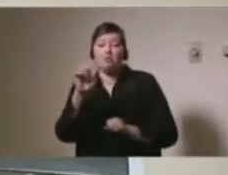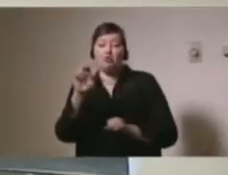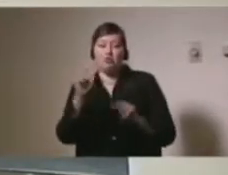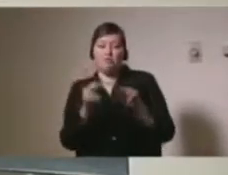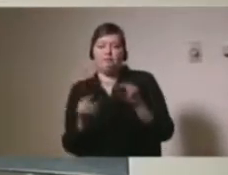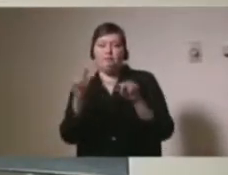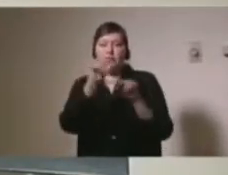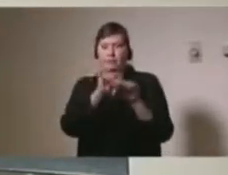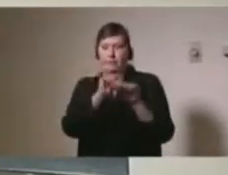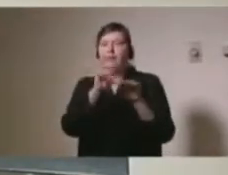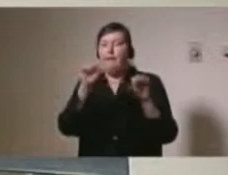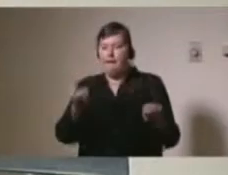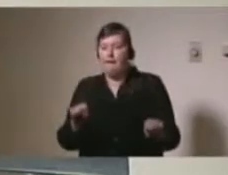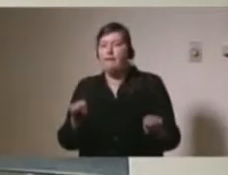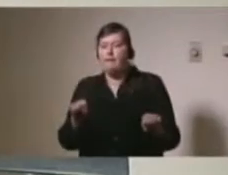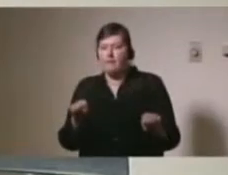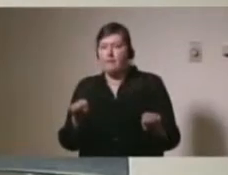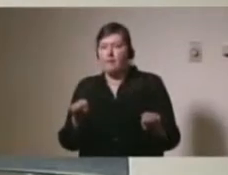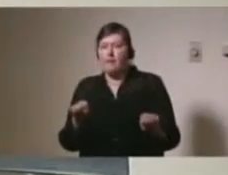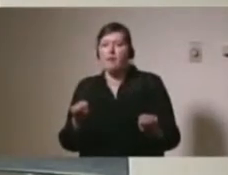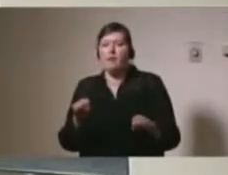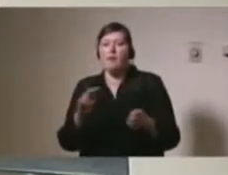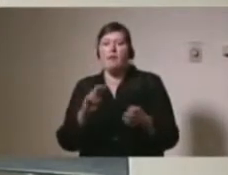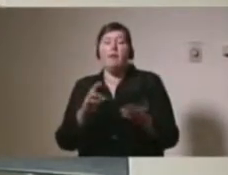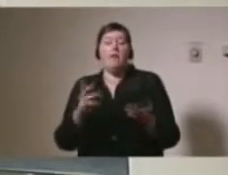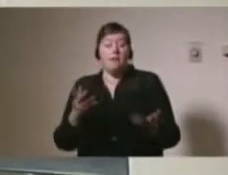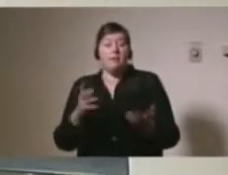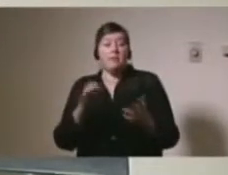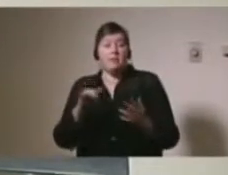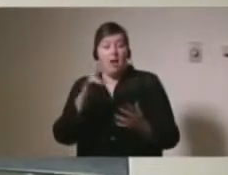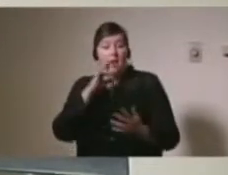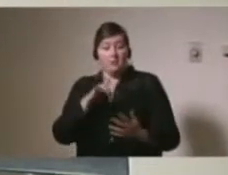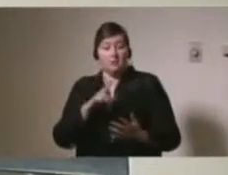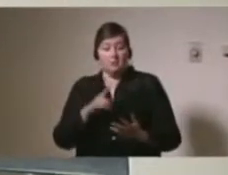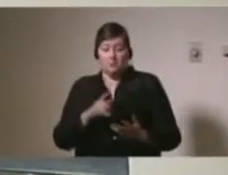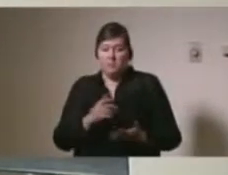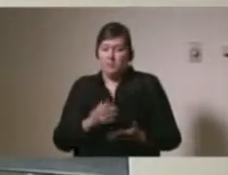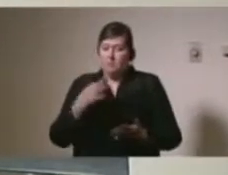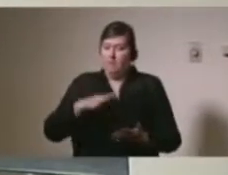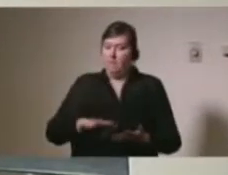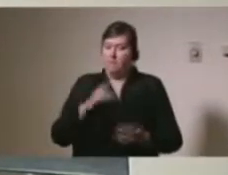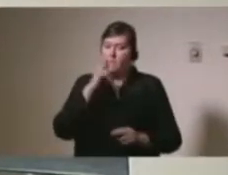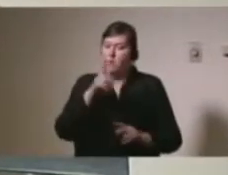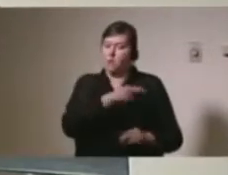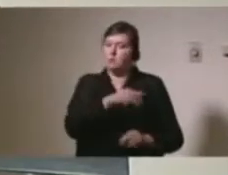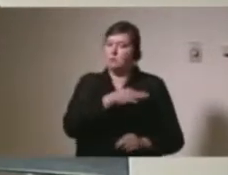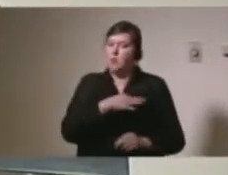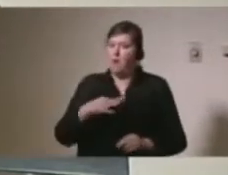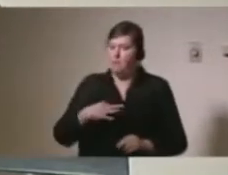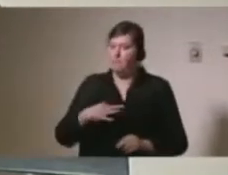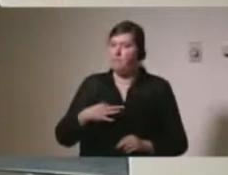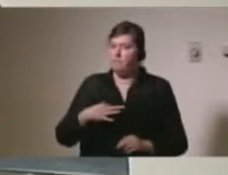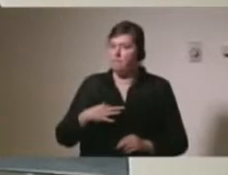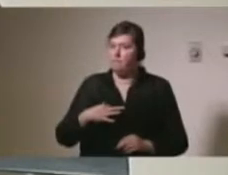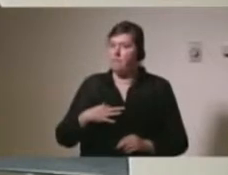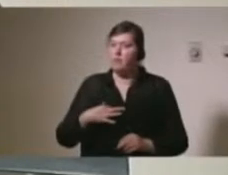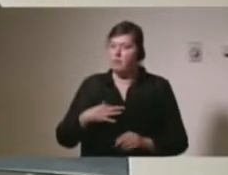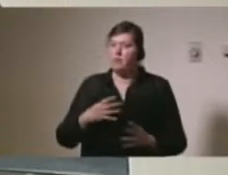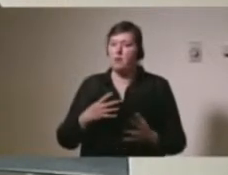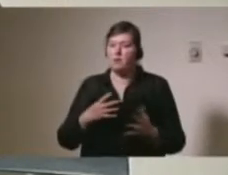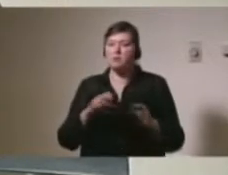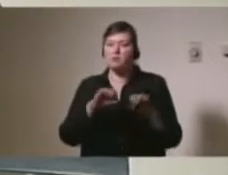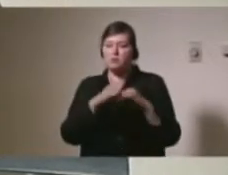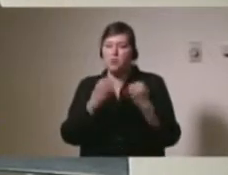This creates social repercussions on the staff. And I'd like to draw your attention to